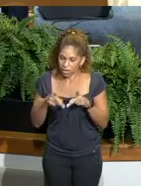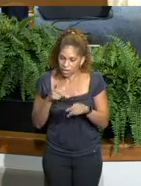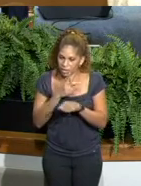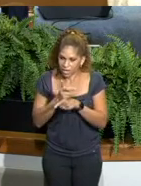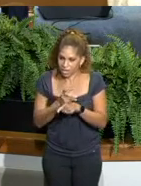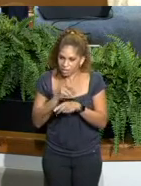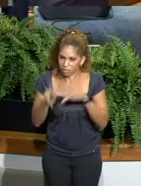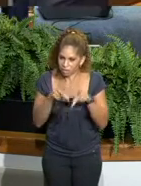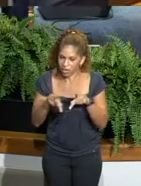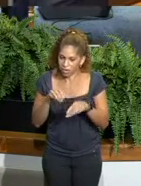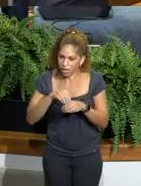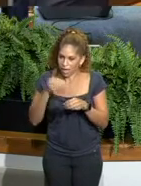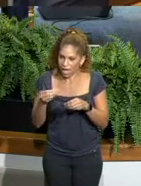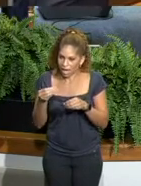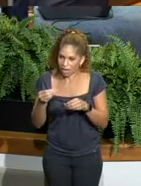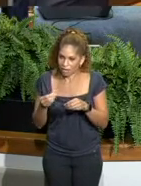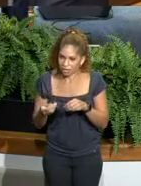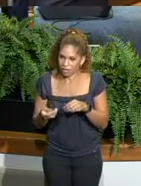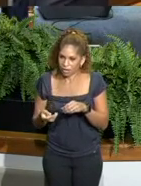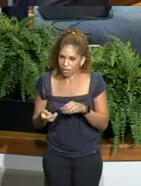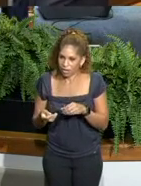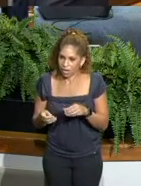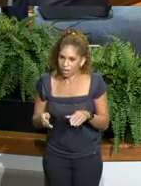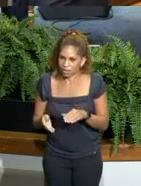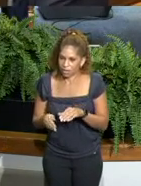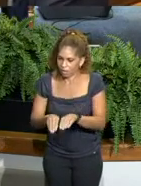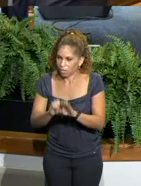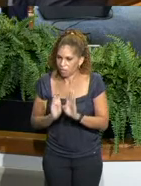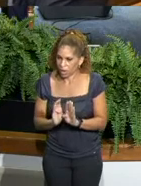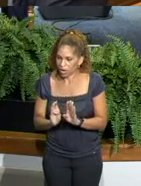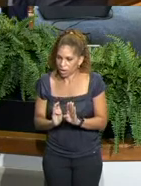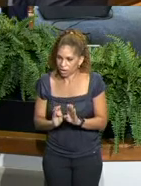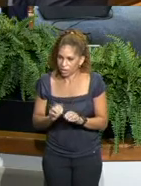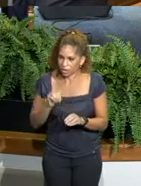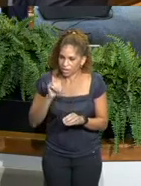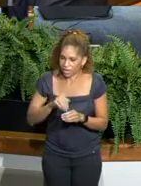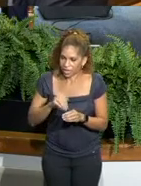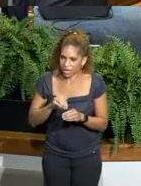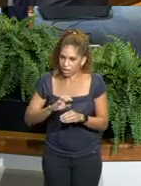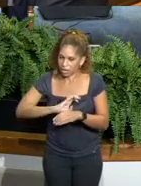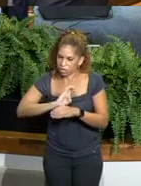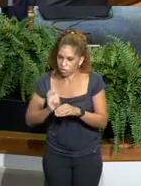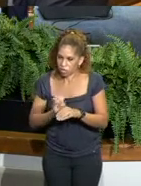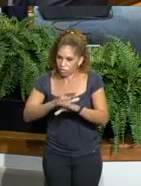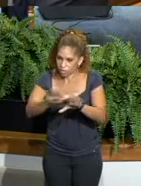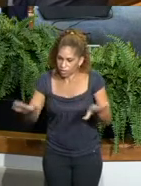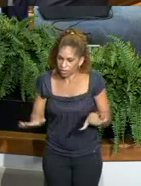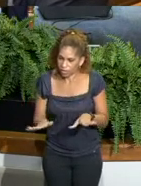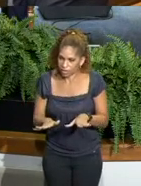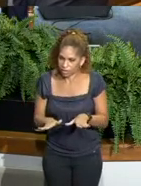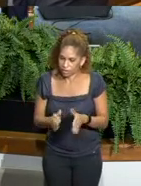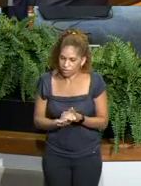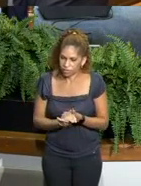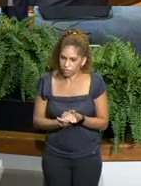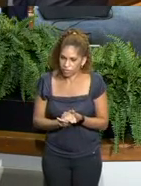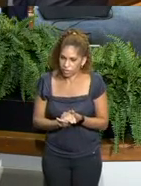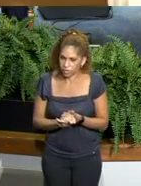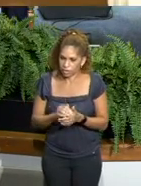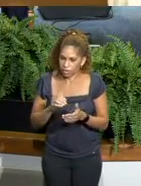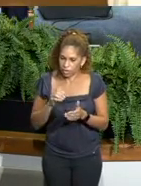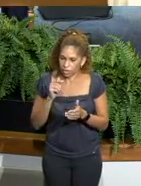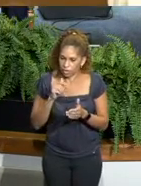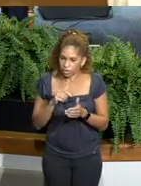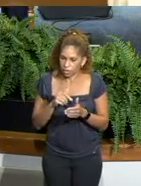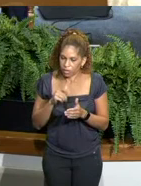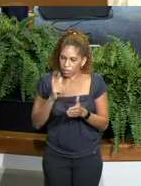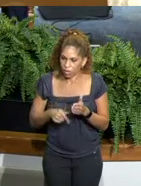during COVID? What myth makes somebody think that taking money from public education is going to help your child?